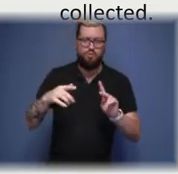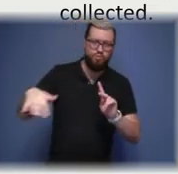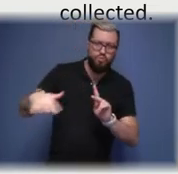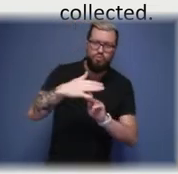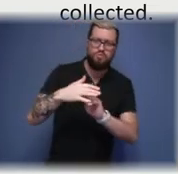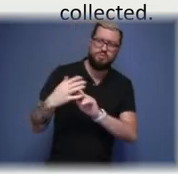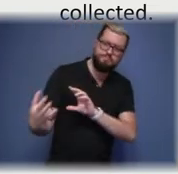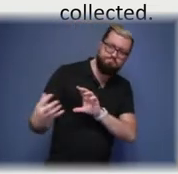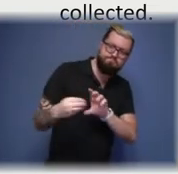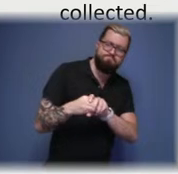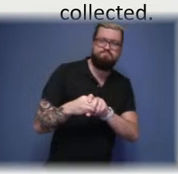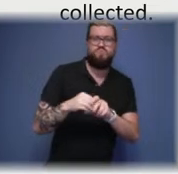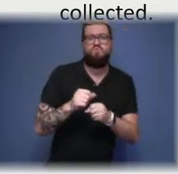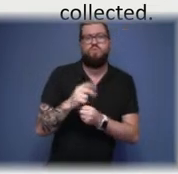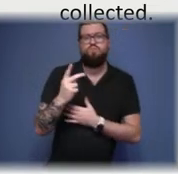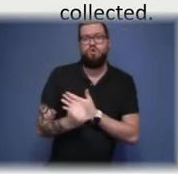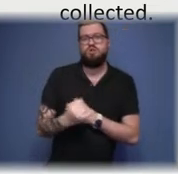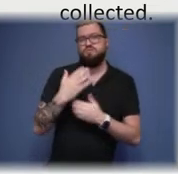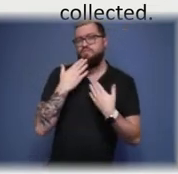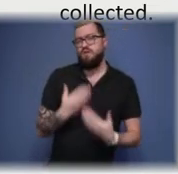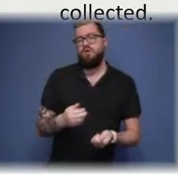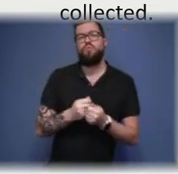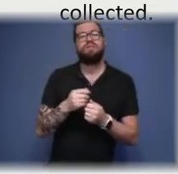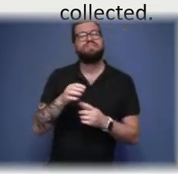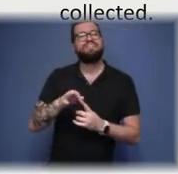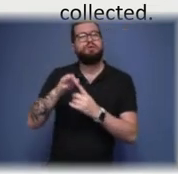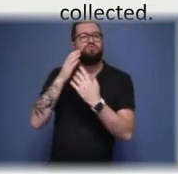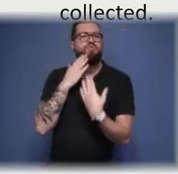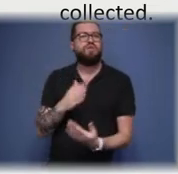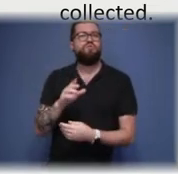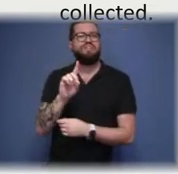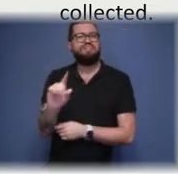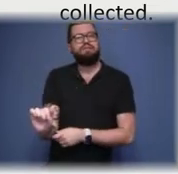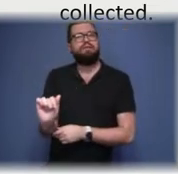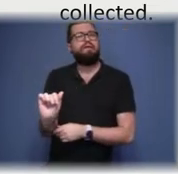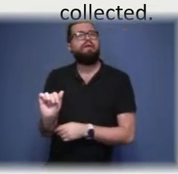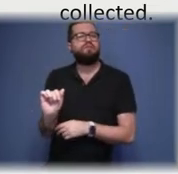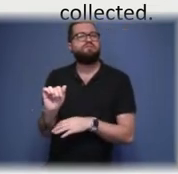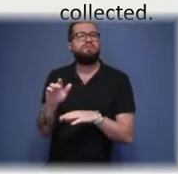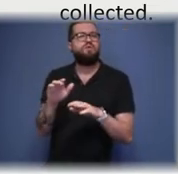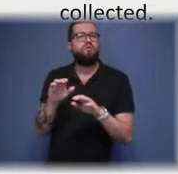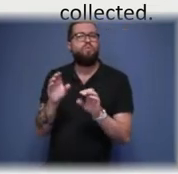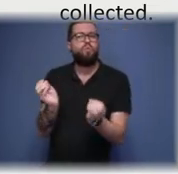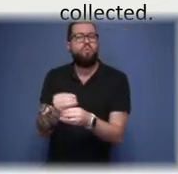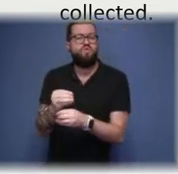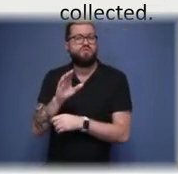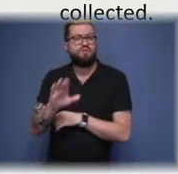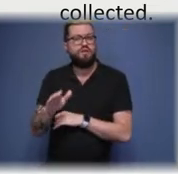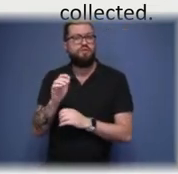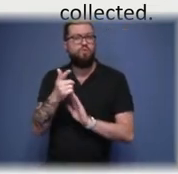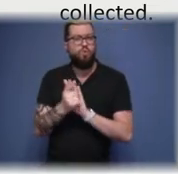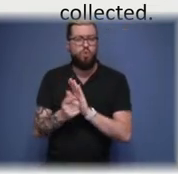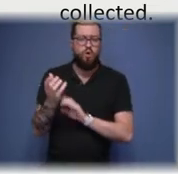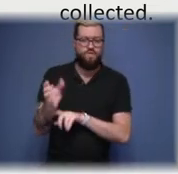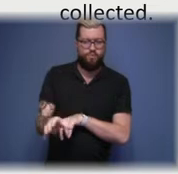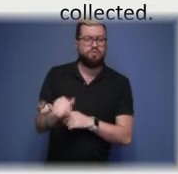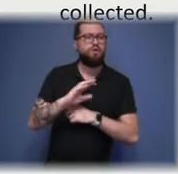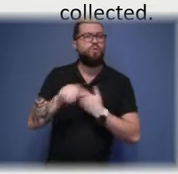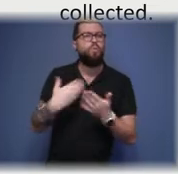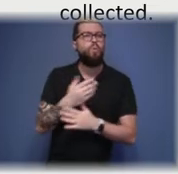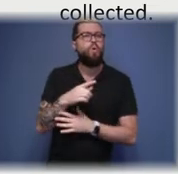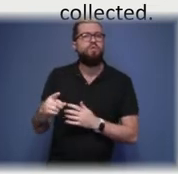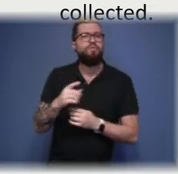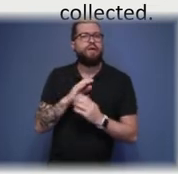the project. Special thanks, of course, to the District Attorney's Office and all of law enforcement and community residents. So I'm gonna turn this